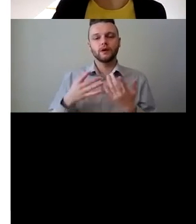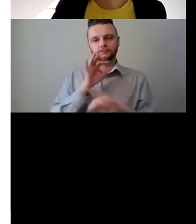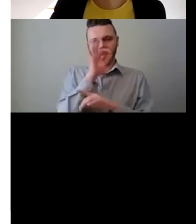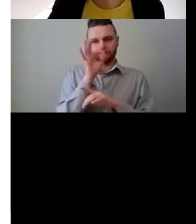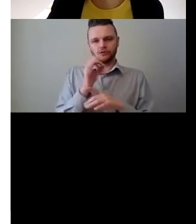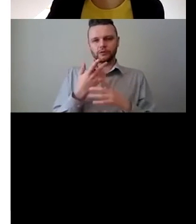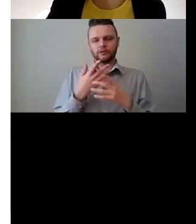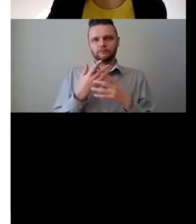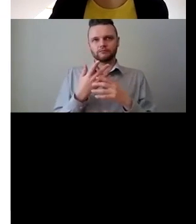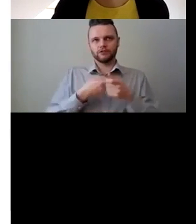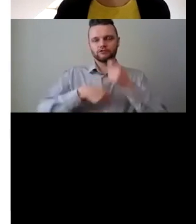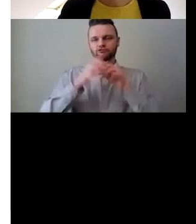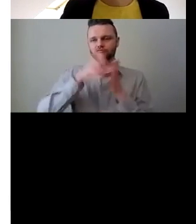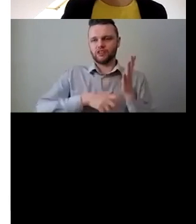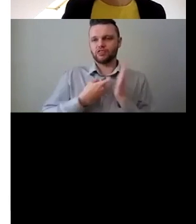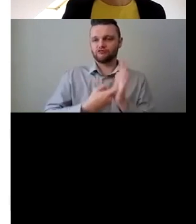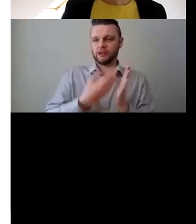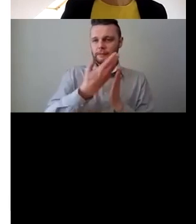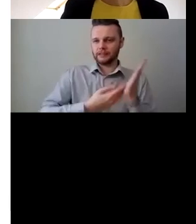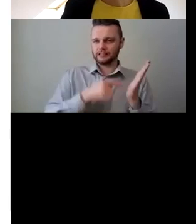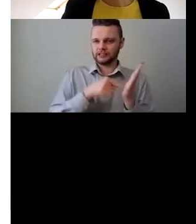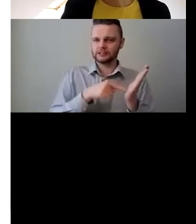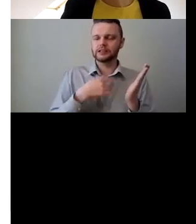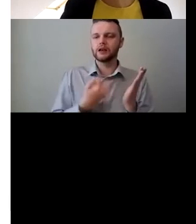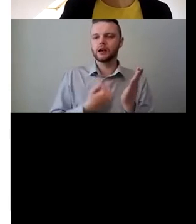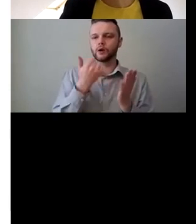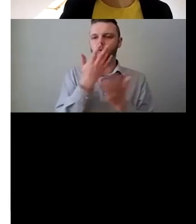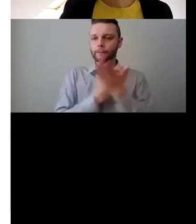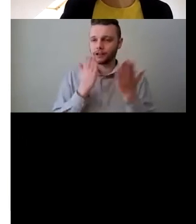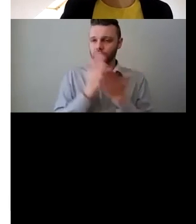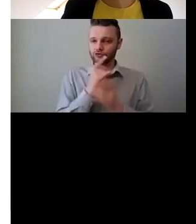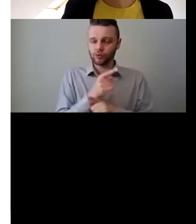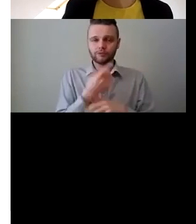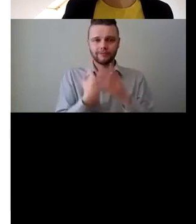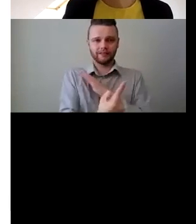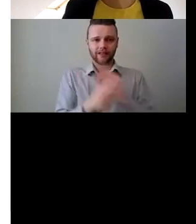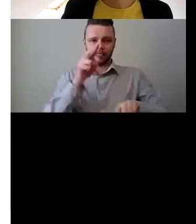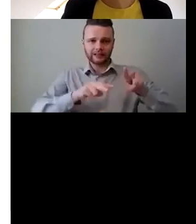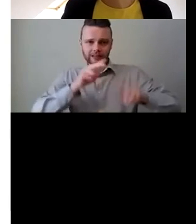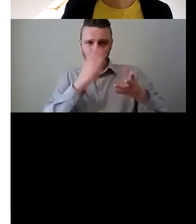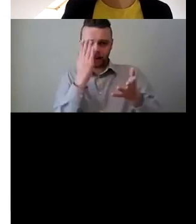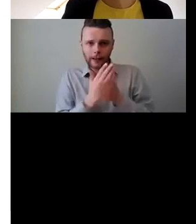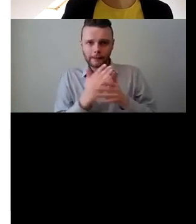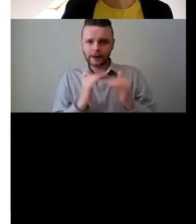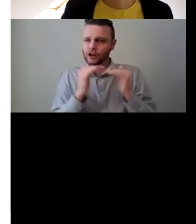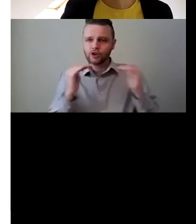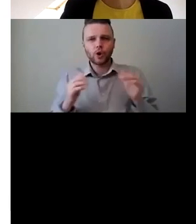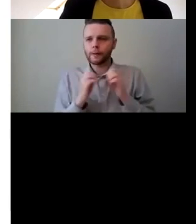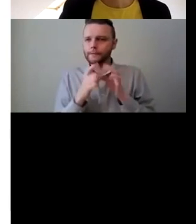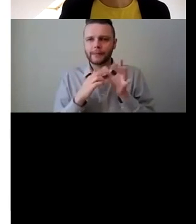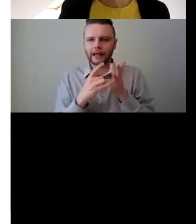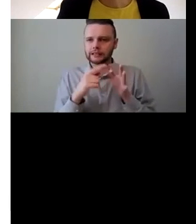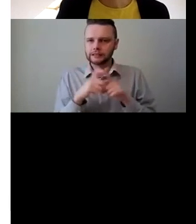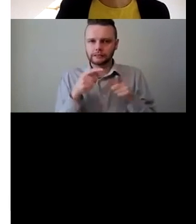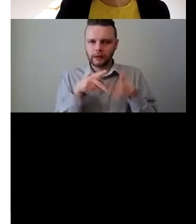drafting the recommendations in this project, like how to actually make sure that the individual assessment will be carried out in a non-biased manner.